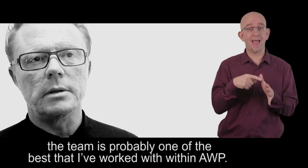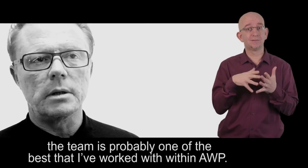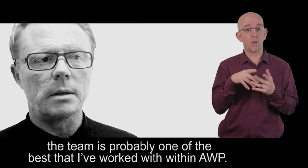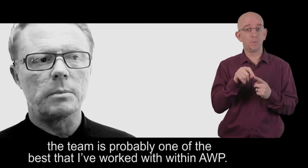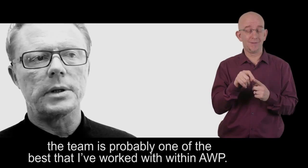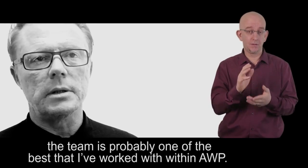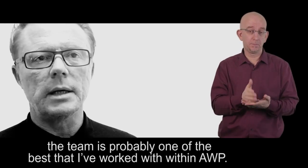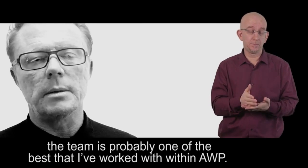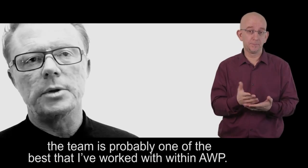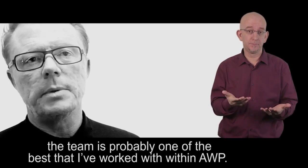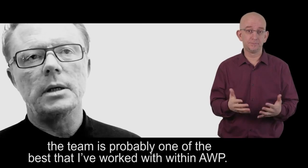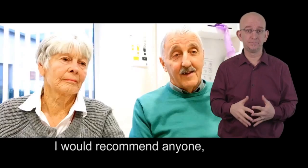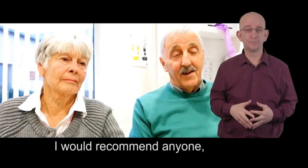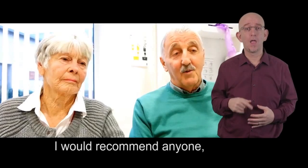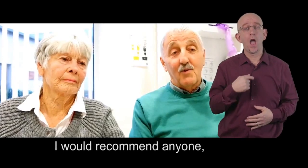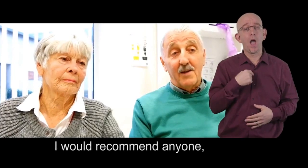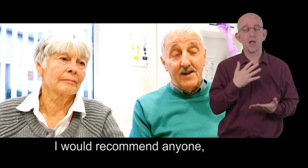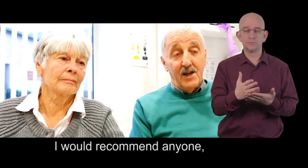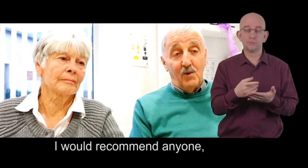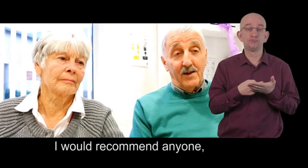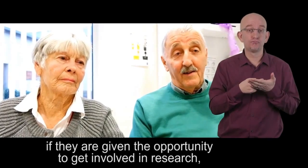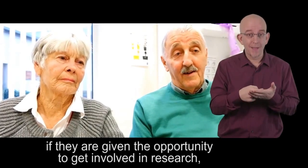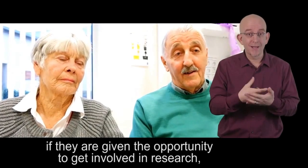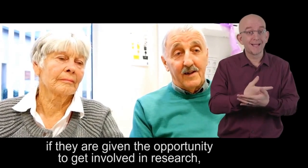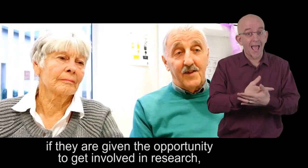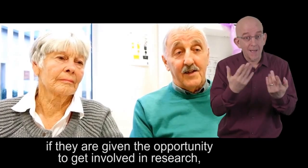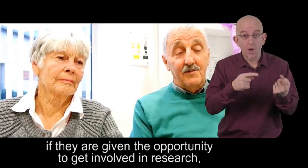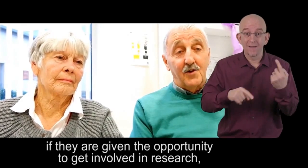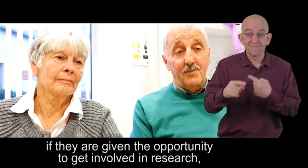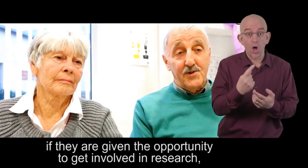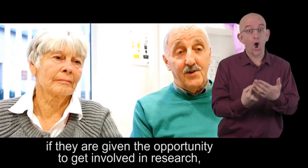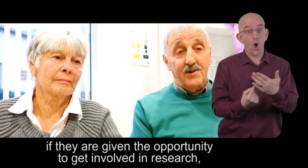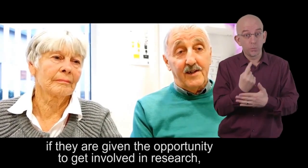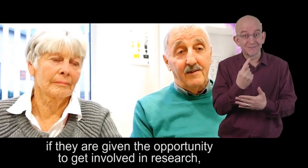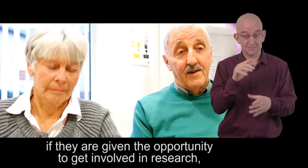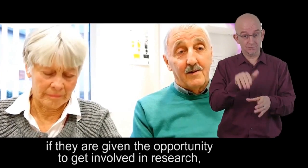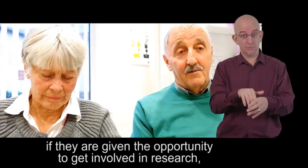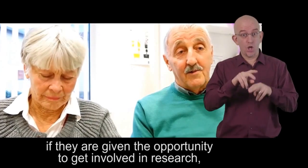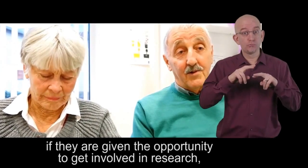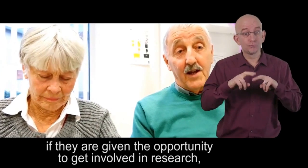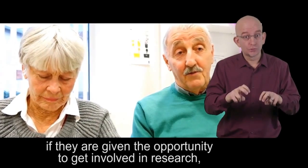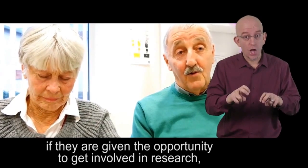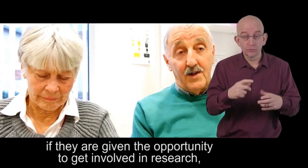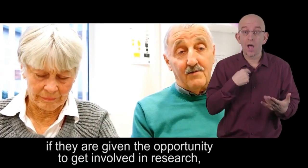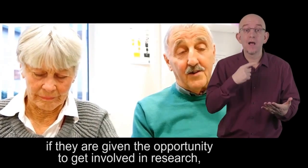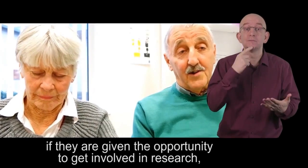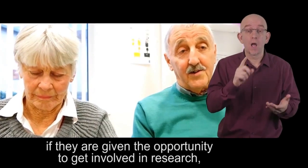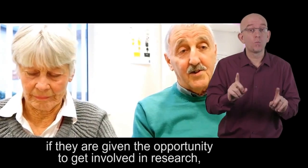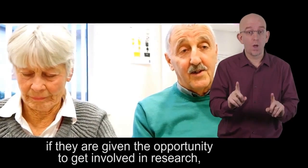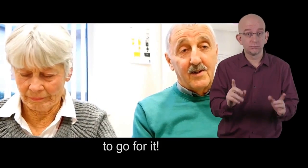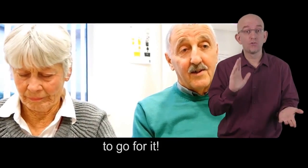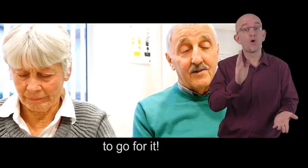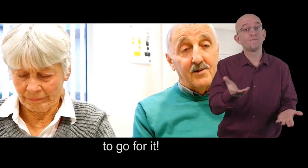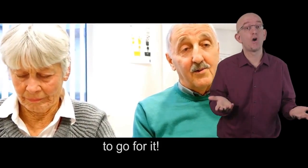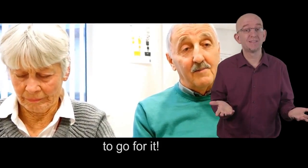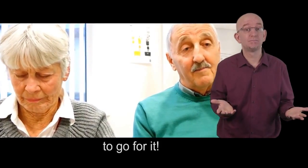within AWP and I would recommend anyone if they're given the opportunity to get involved in research